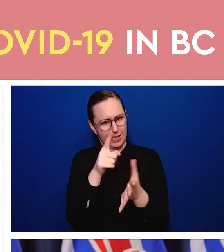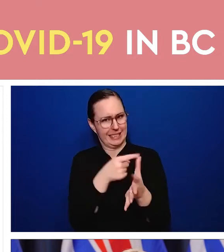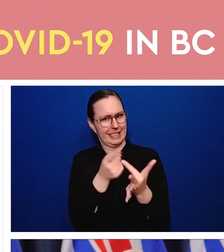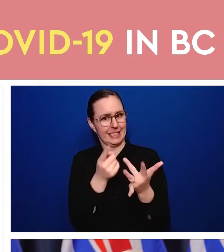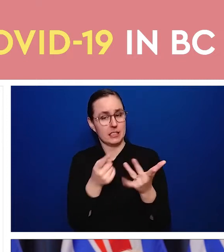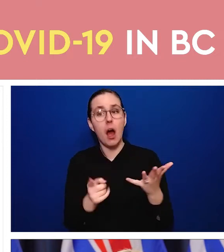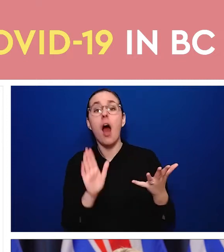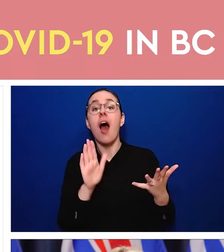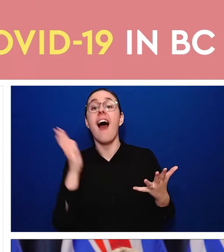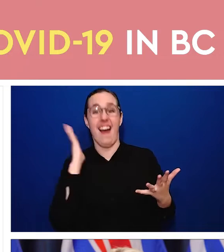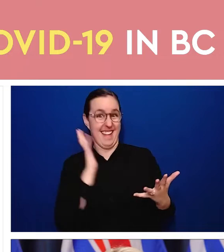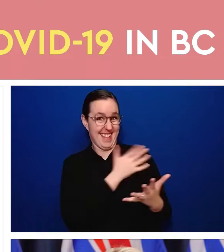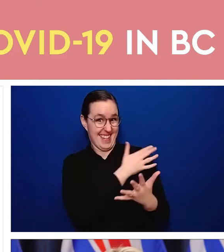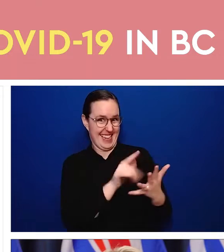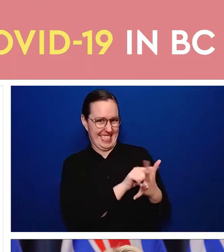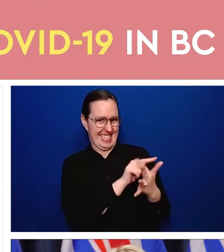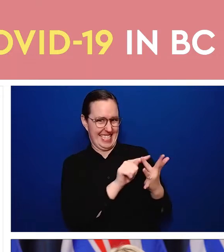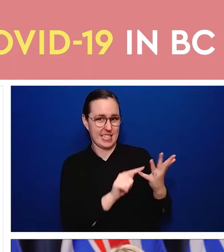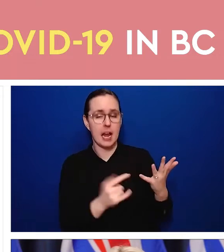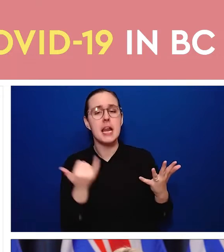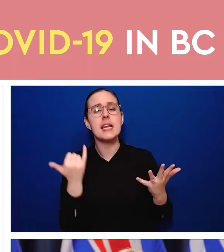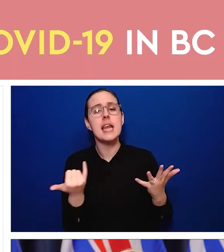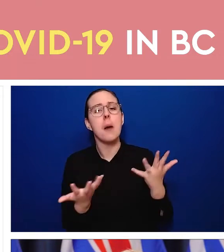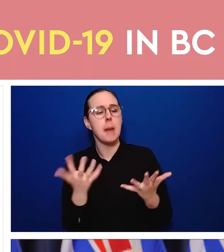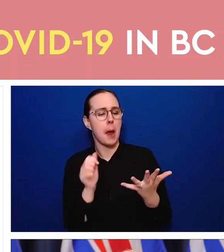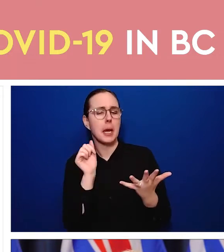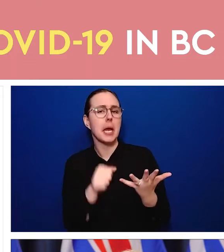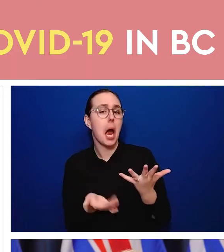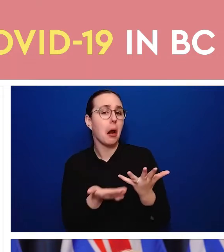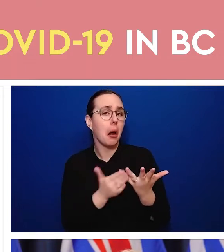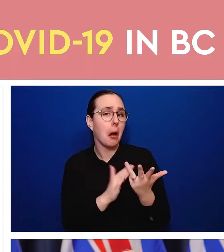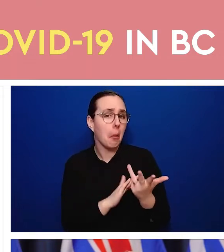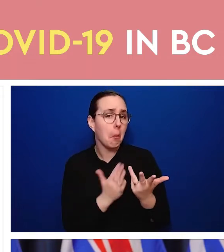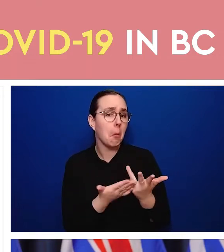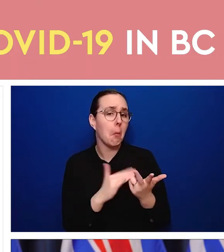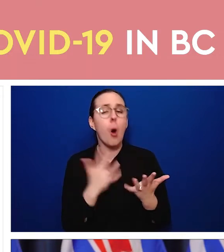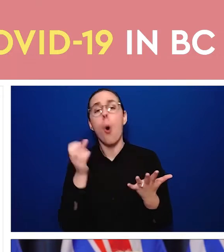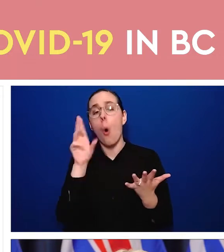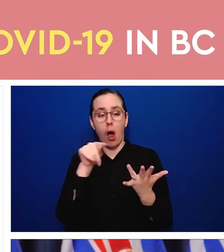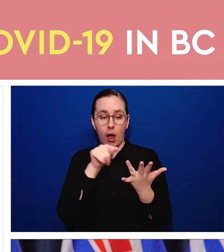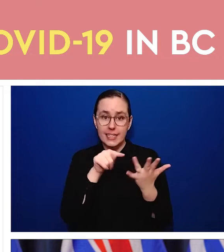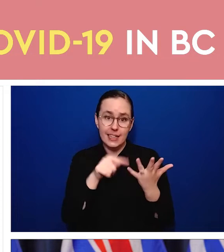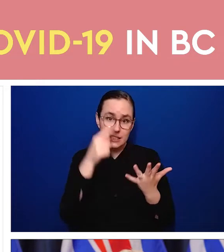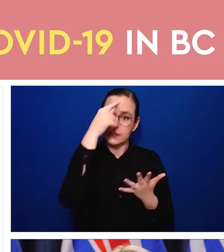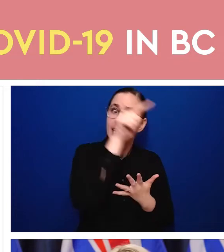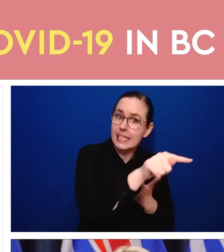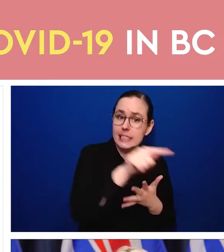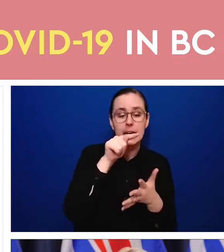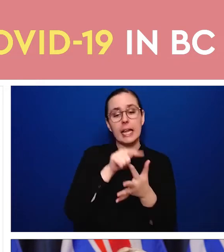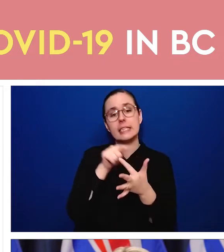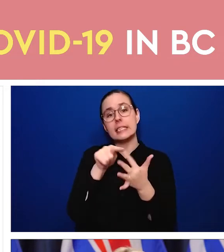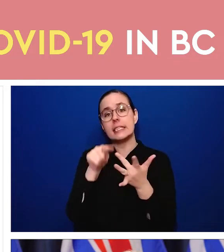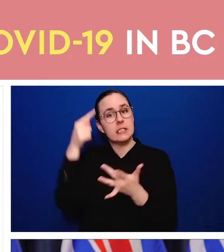of our available tools some of the time, because we are in a lower risk place. As of 12:01 tomorrow, so